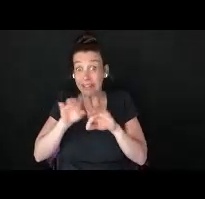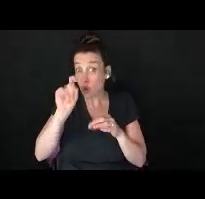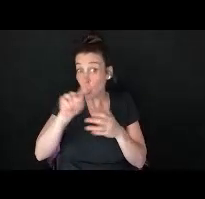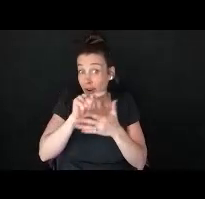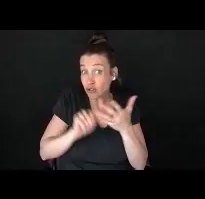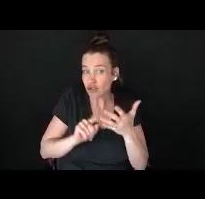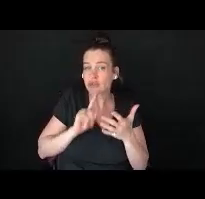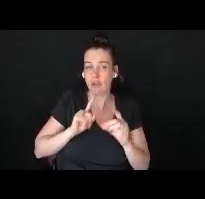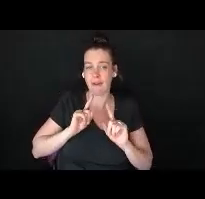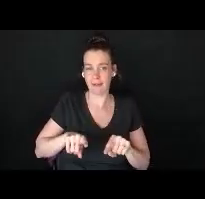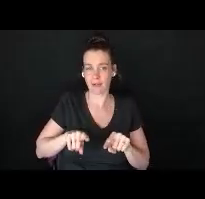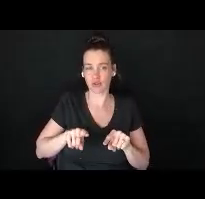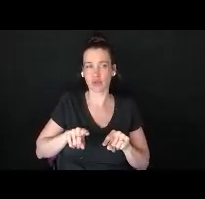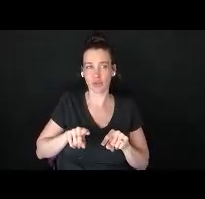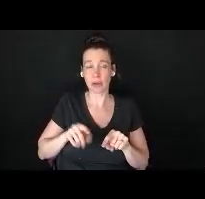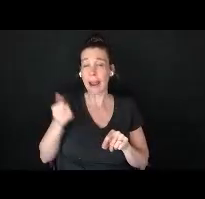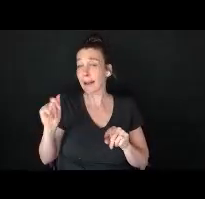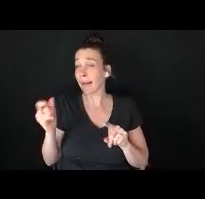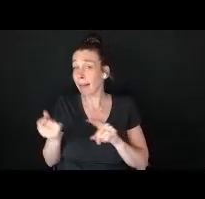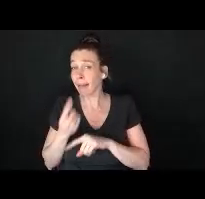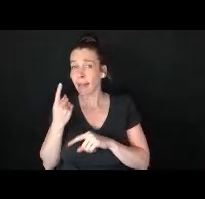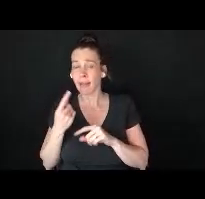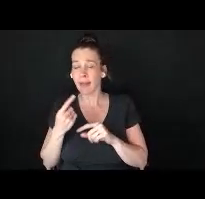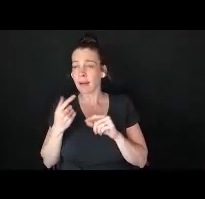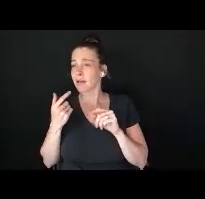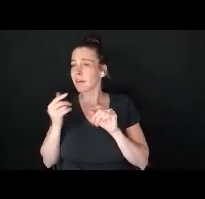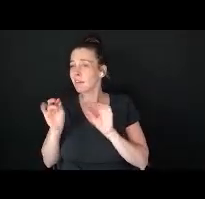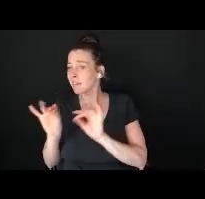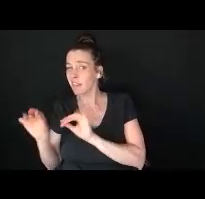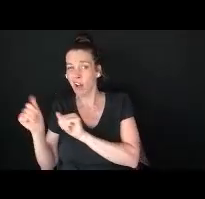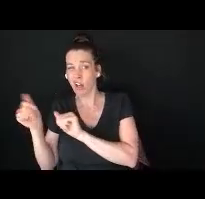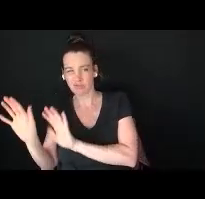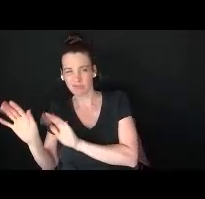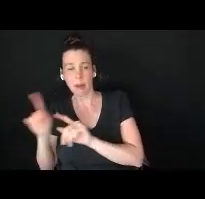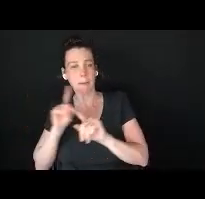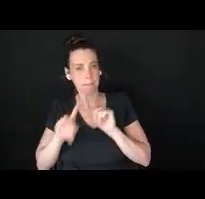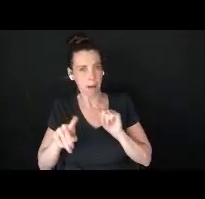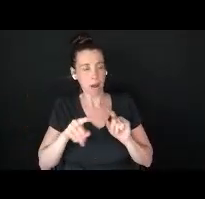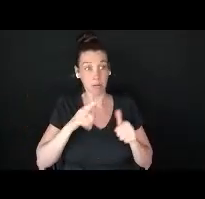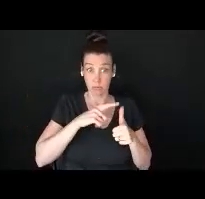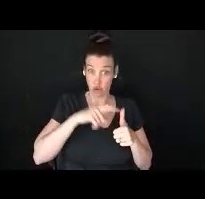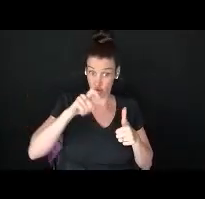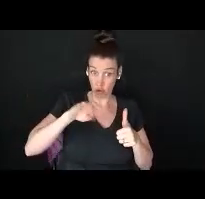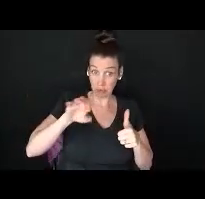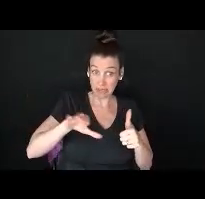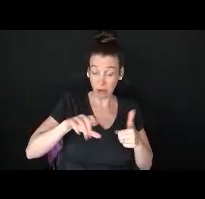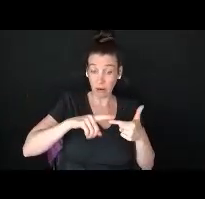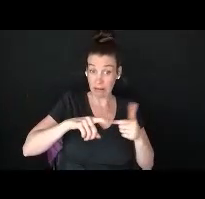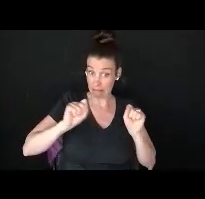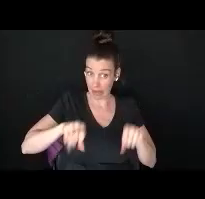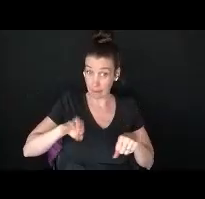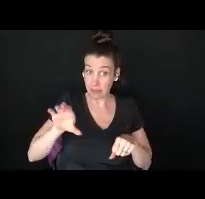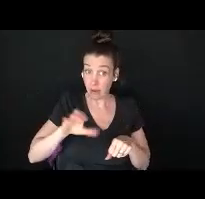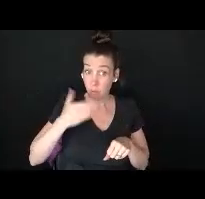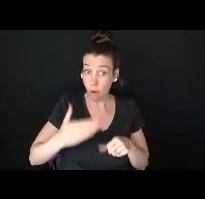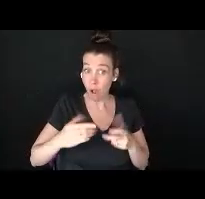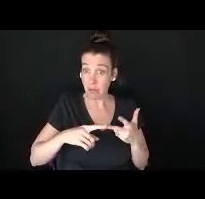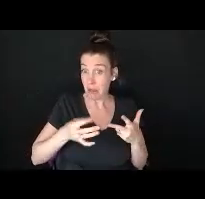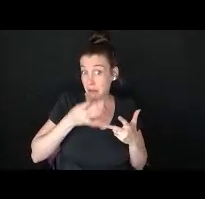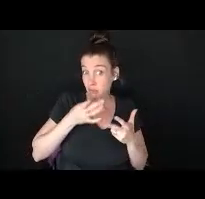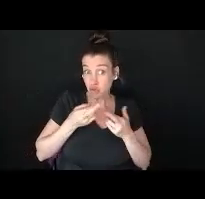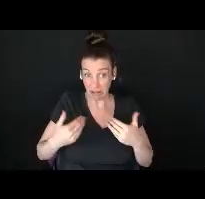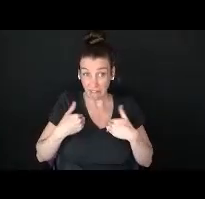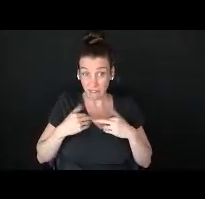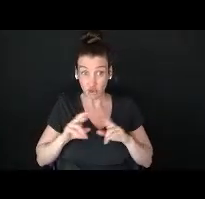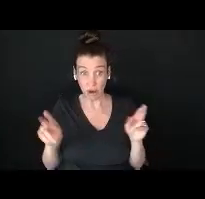kind of shorthand questions for each of the three review factors under SRF. Should it be done? Can it be done well? And are the expertise and resources in place